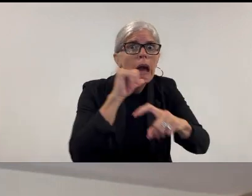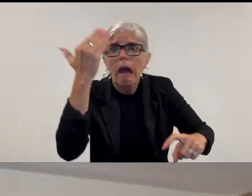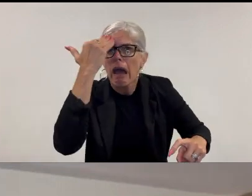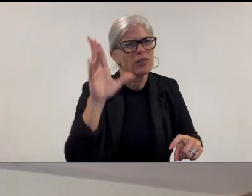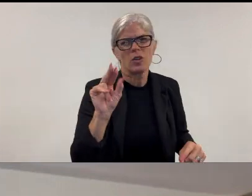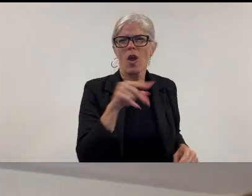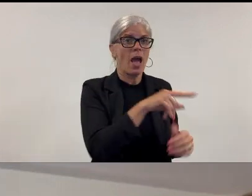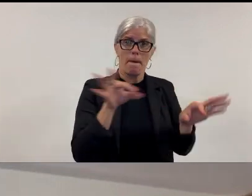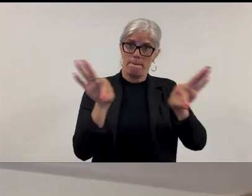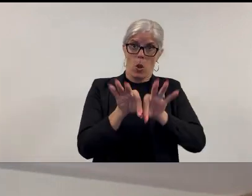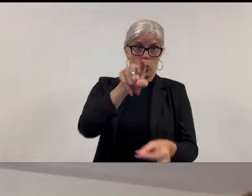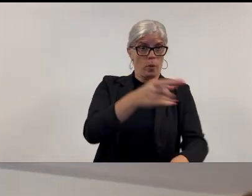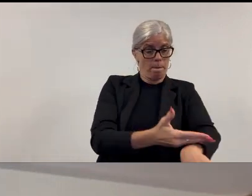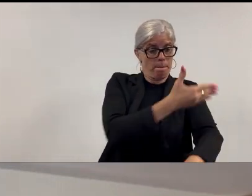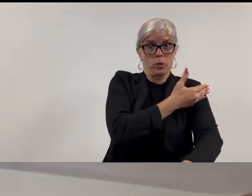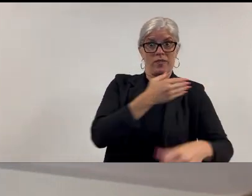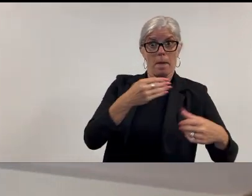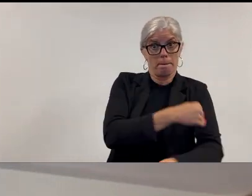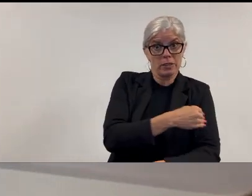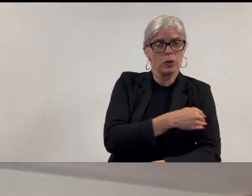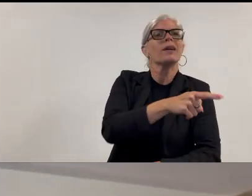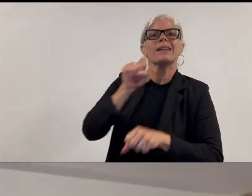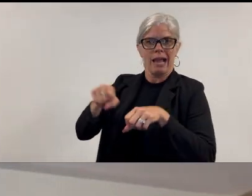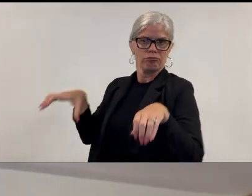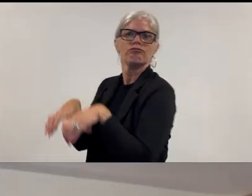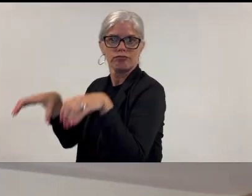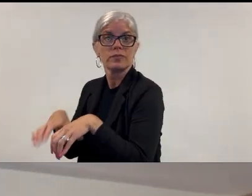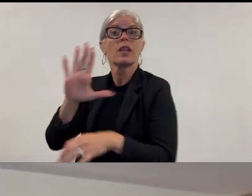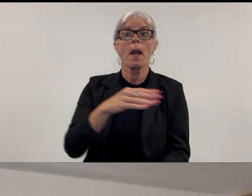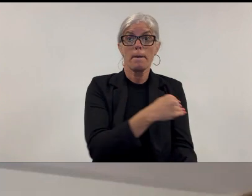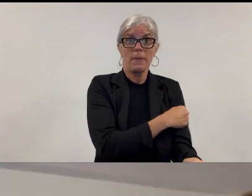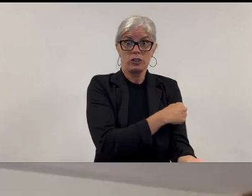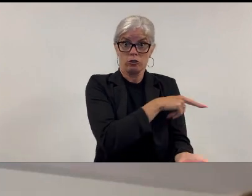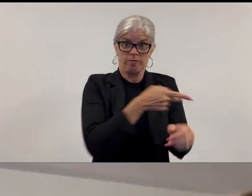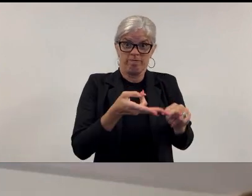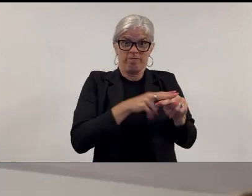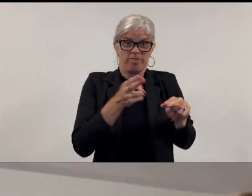muscle mass. It's not rocket science by now.